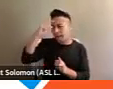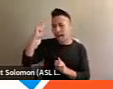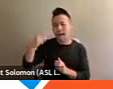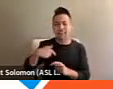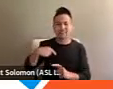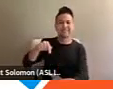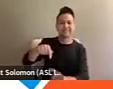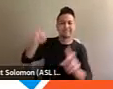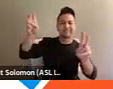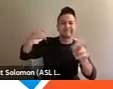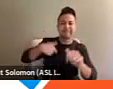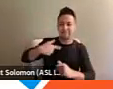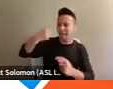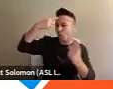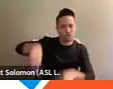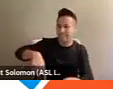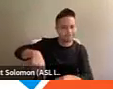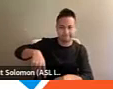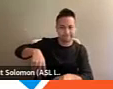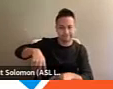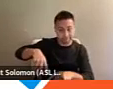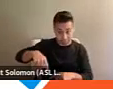it, right?